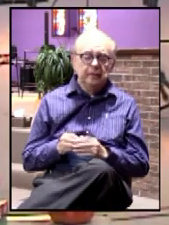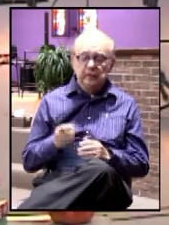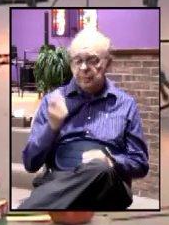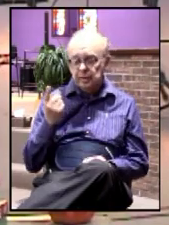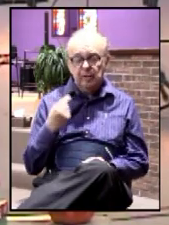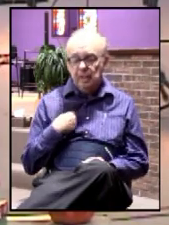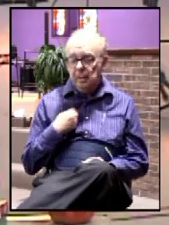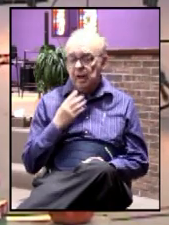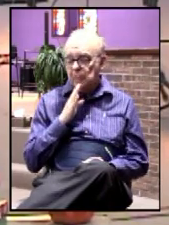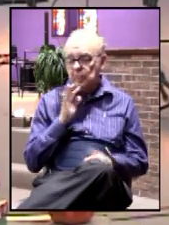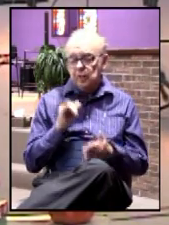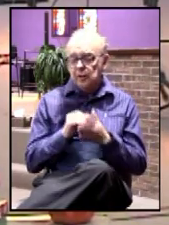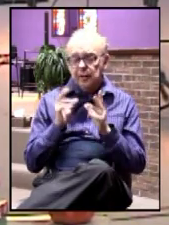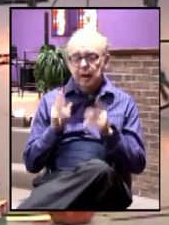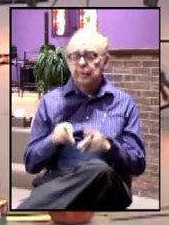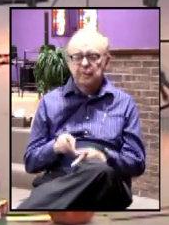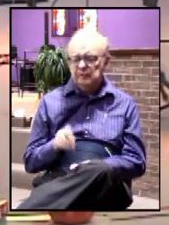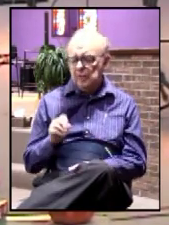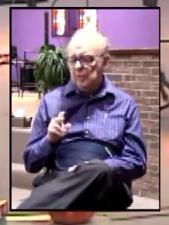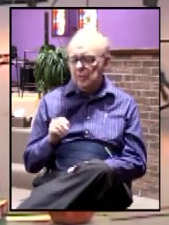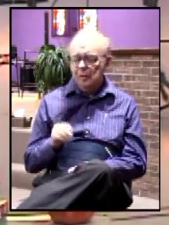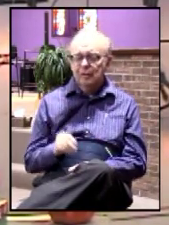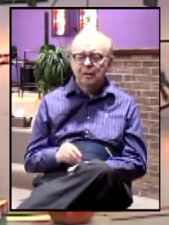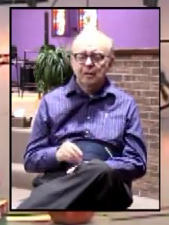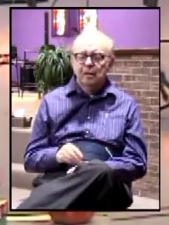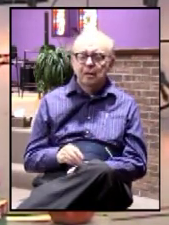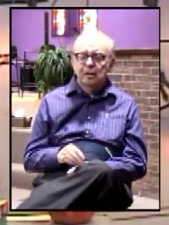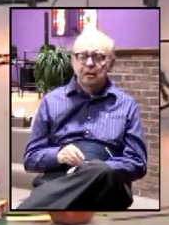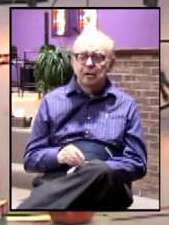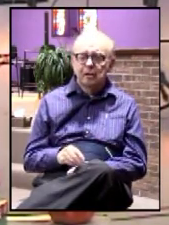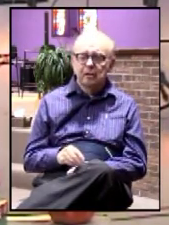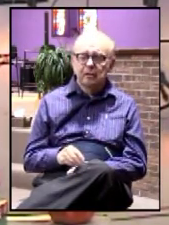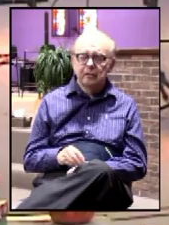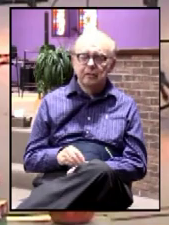don't understand. I don't want to talk to that person. You know?